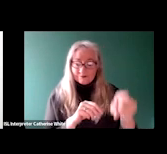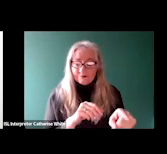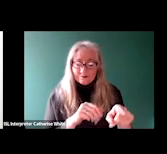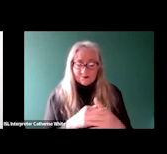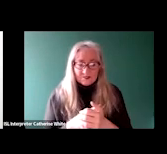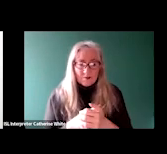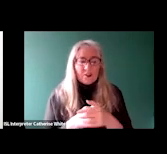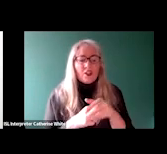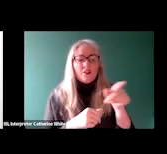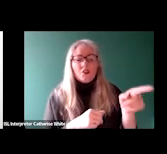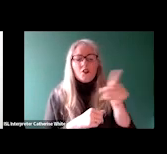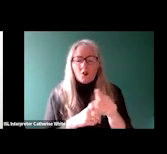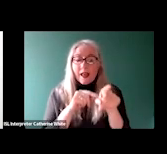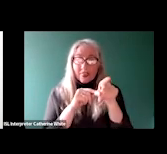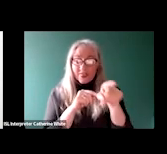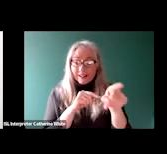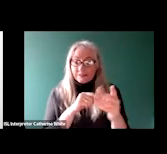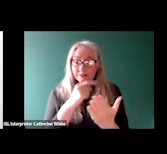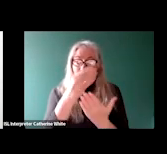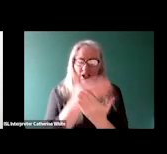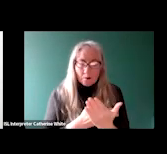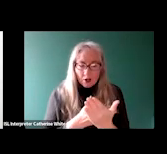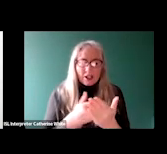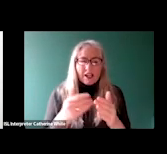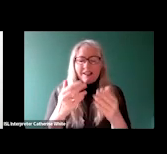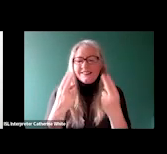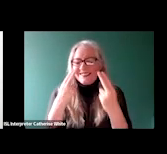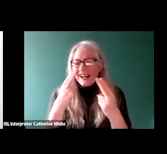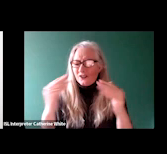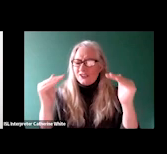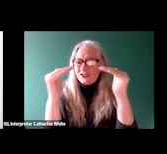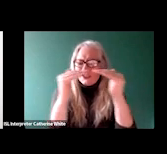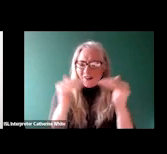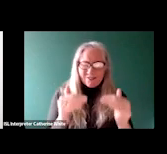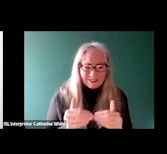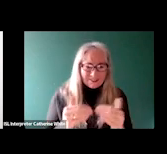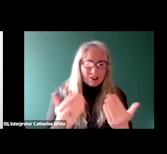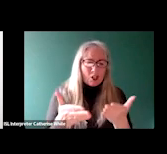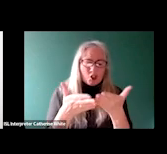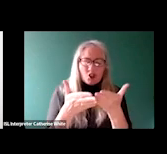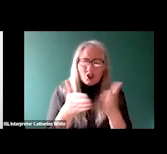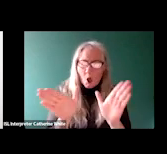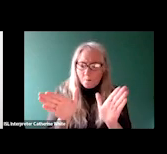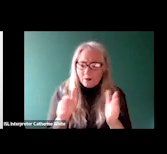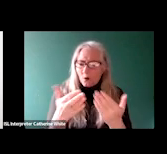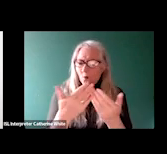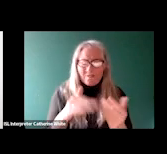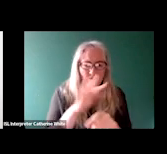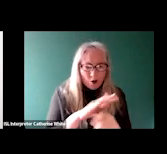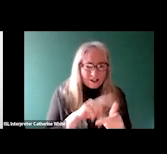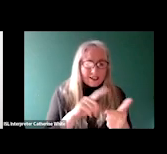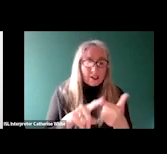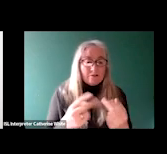So we see that in this document, you have all the standard stuff you get in standards scope, which you've just gone through, the references